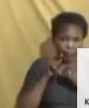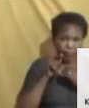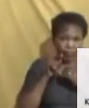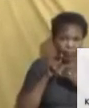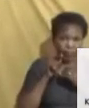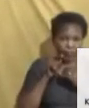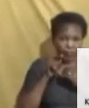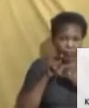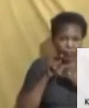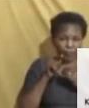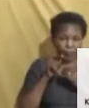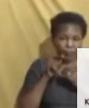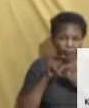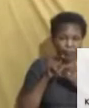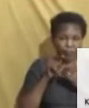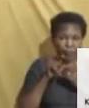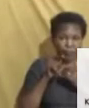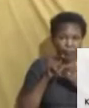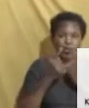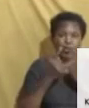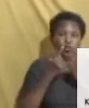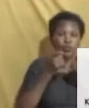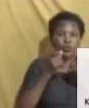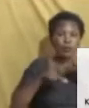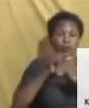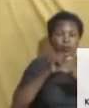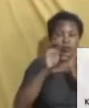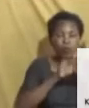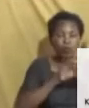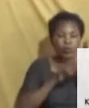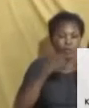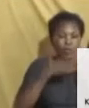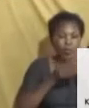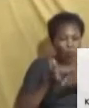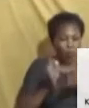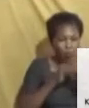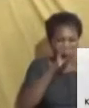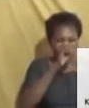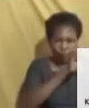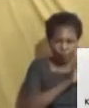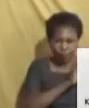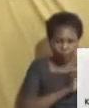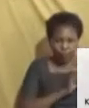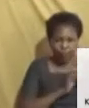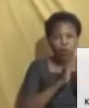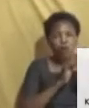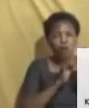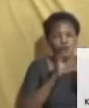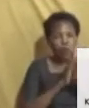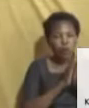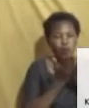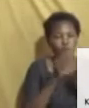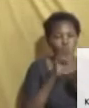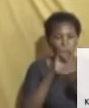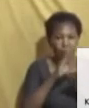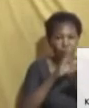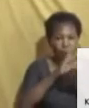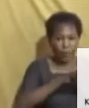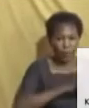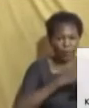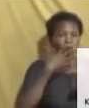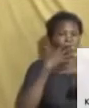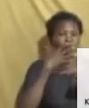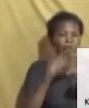refers to the Constitution in the following terms. Still on that book at volume 2, page